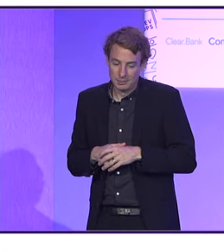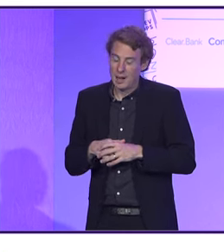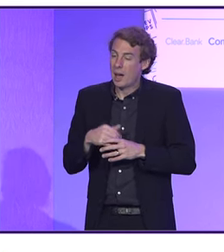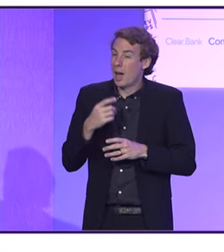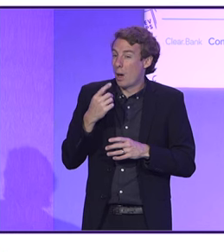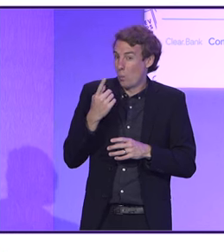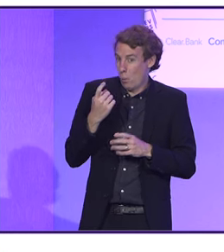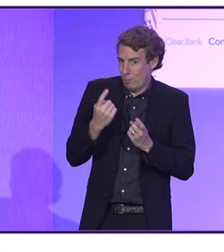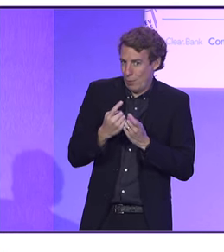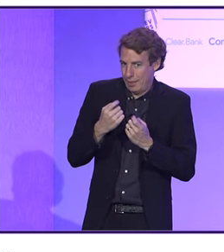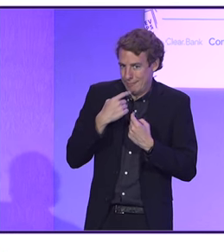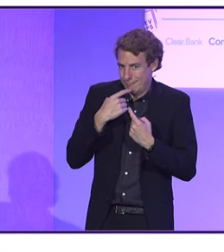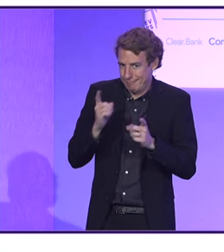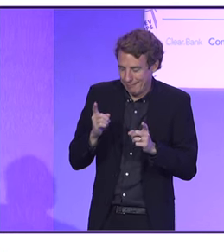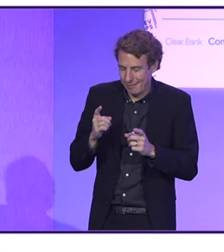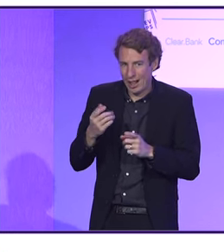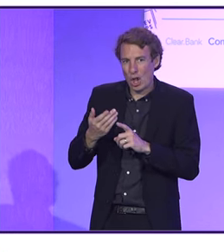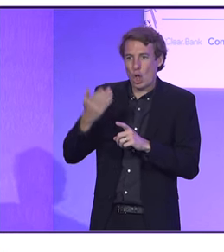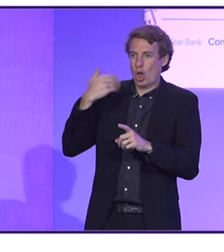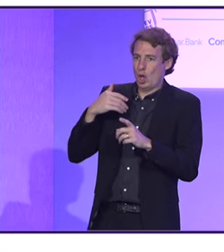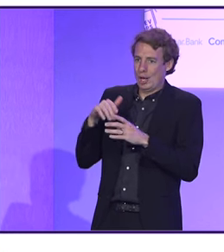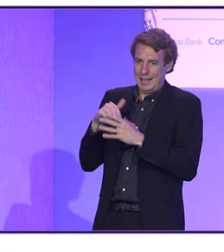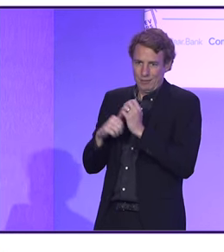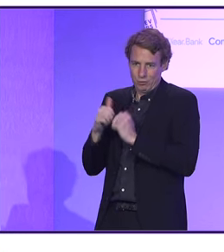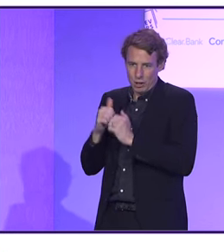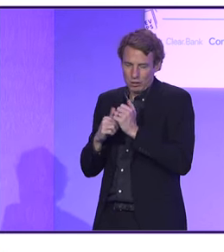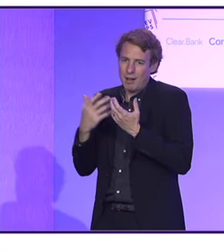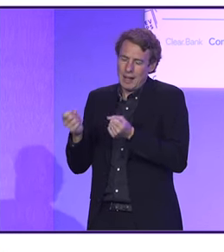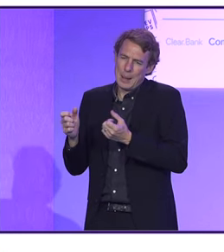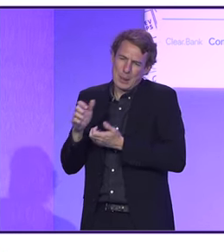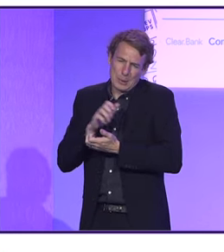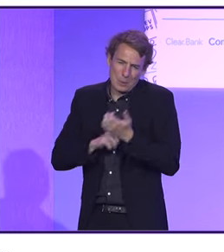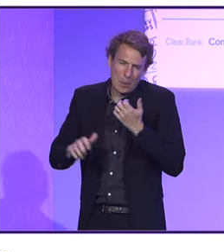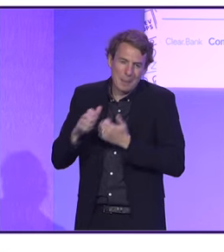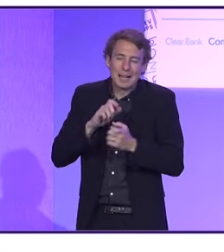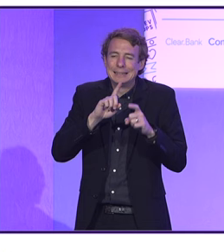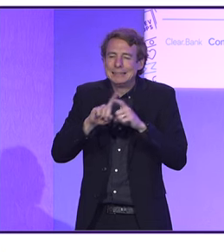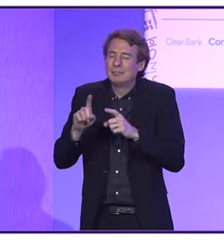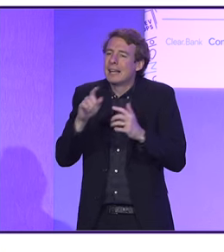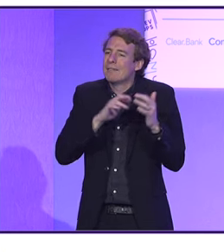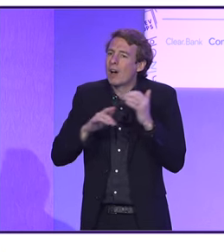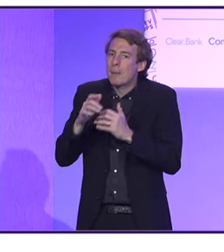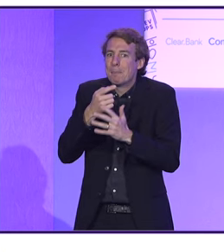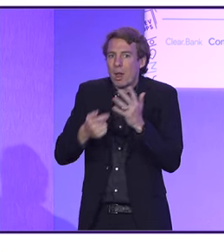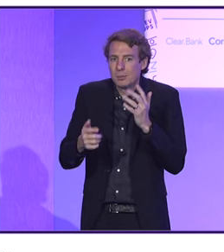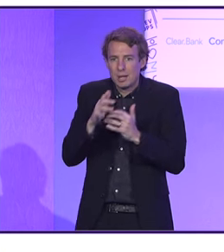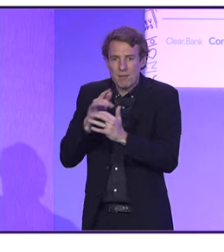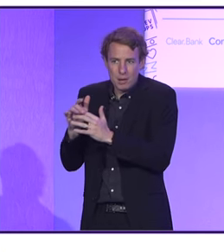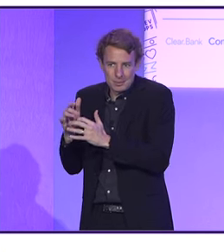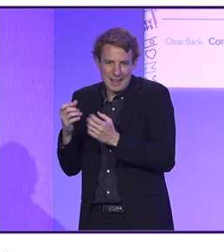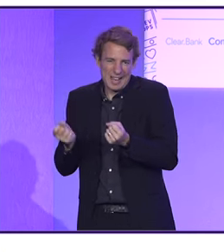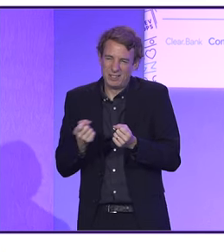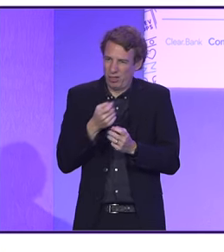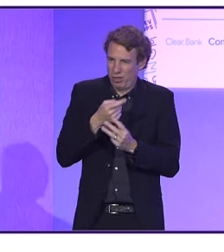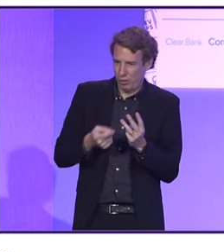sort of the complexity of the early infrastructure is that we had multiple environments. Everyone has multiple environments. It's probably not that edgy. We had three: